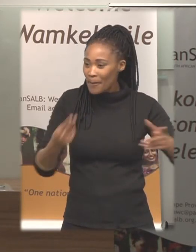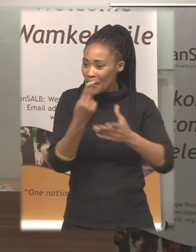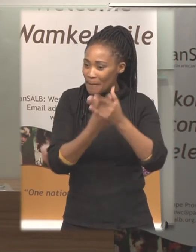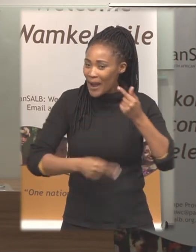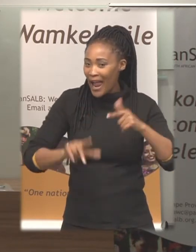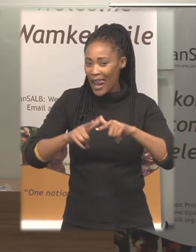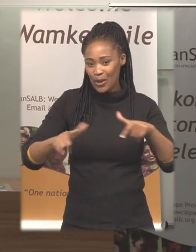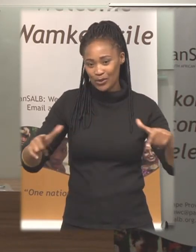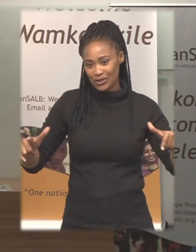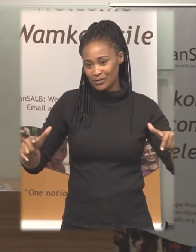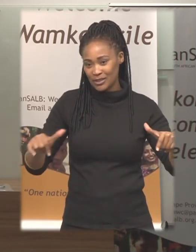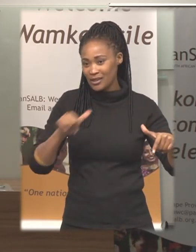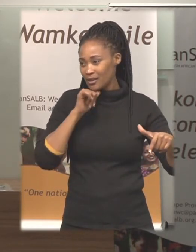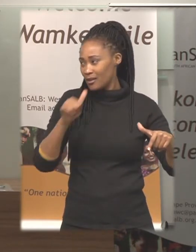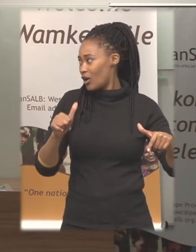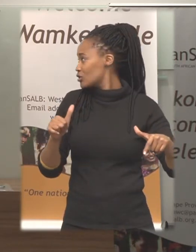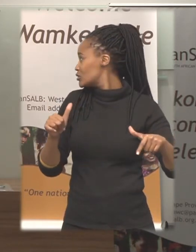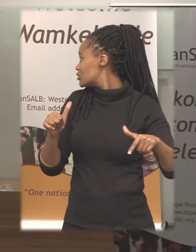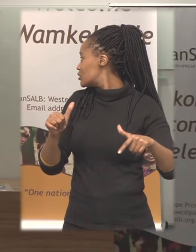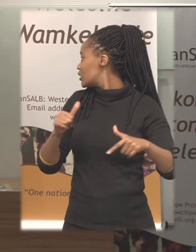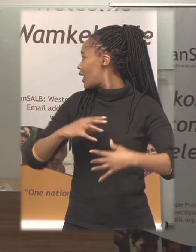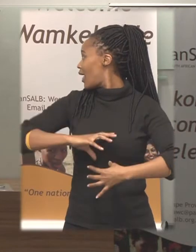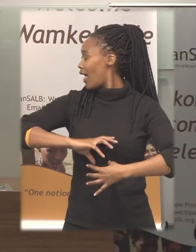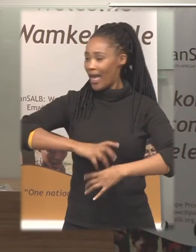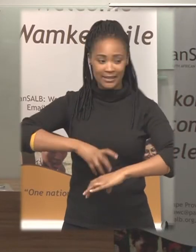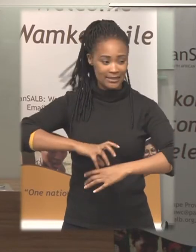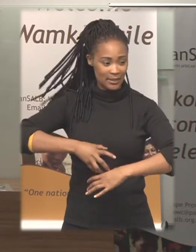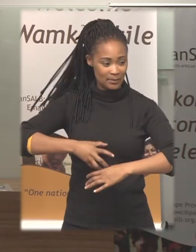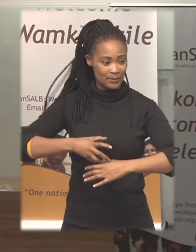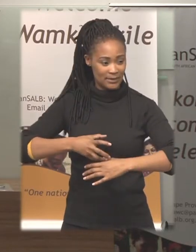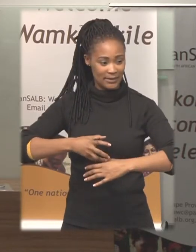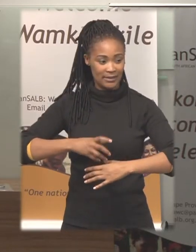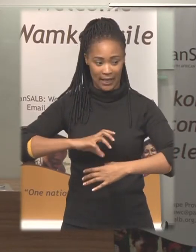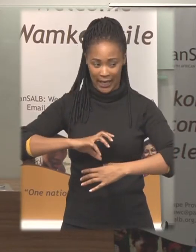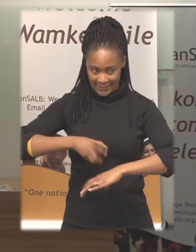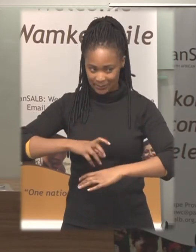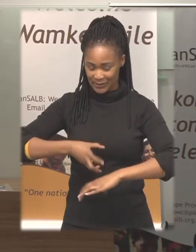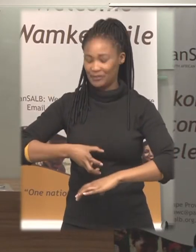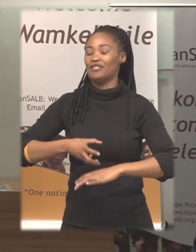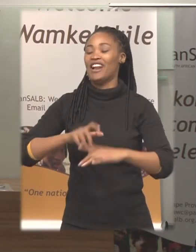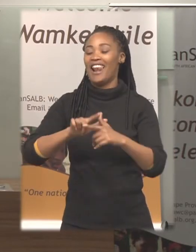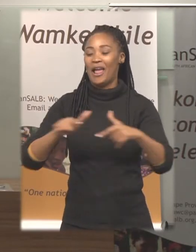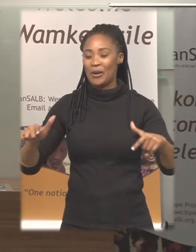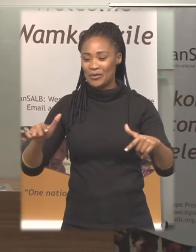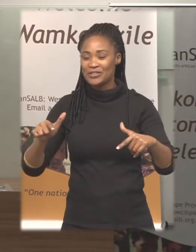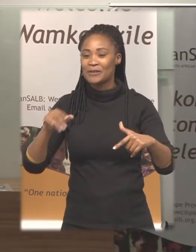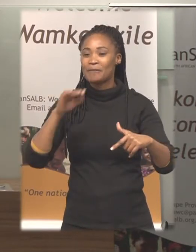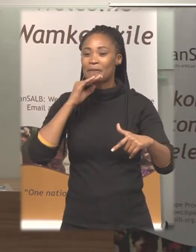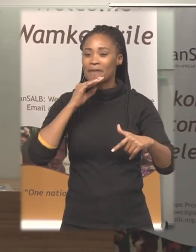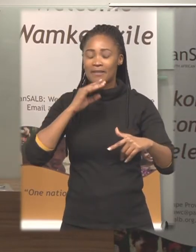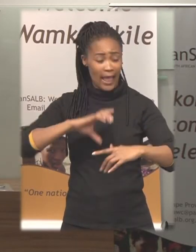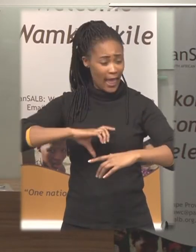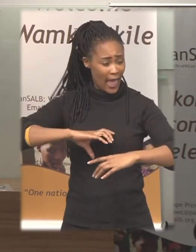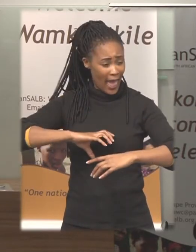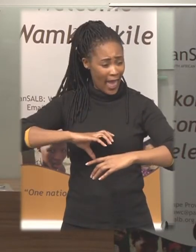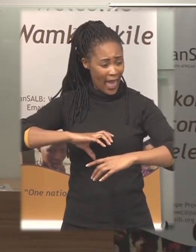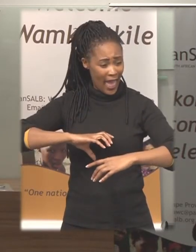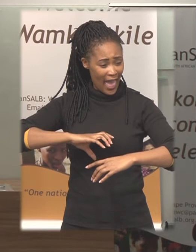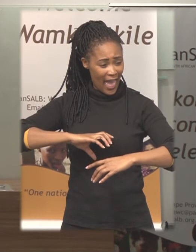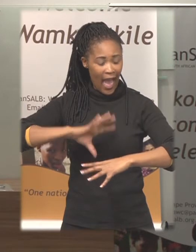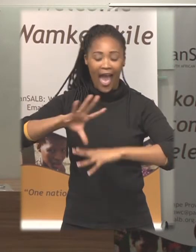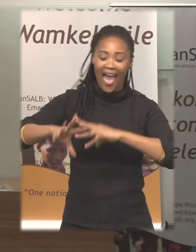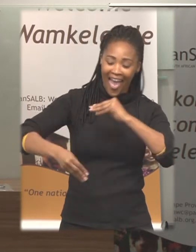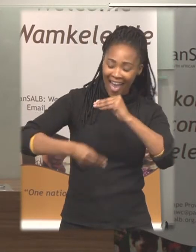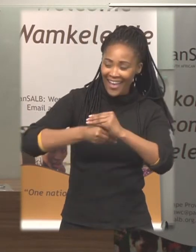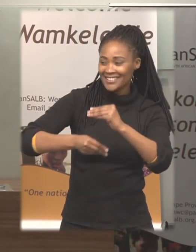rather than additive bilingualism. We're familiar from school language policy of the idea of additive bilingualism, where